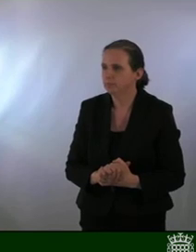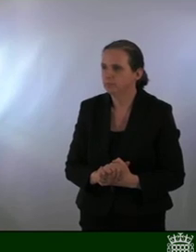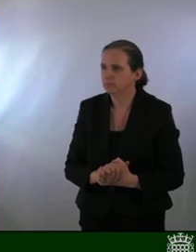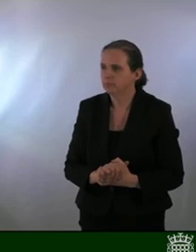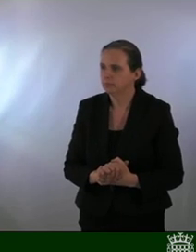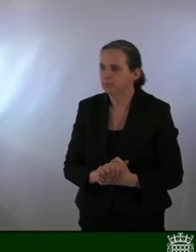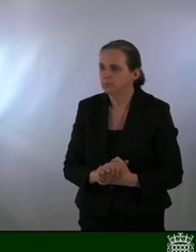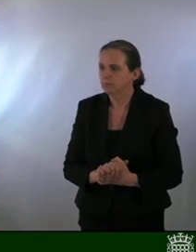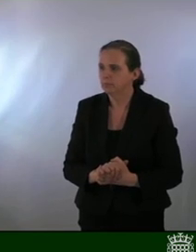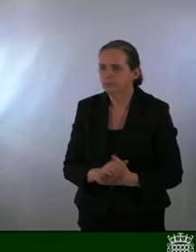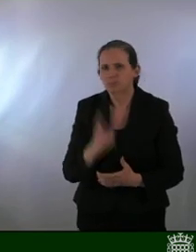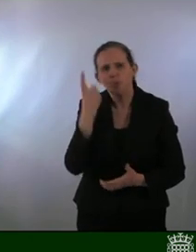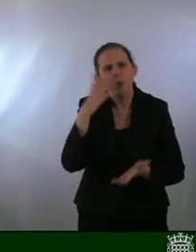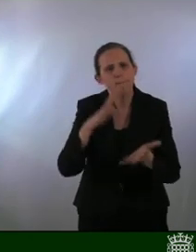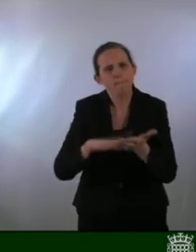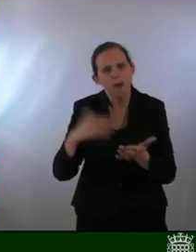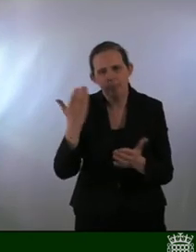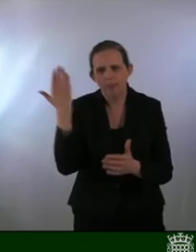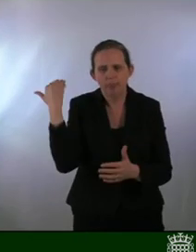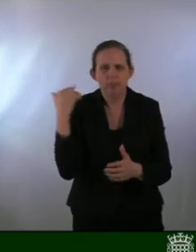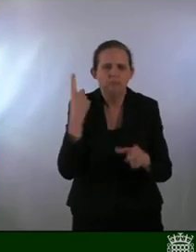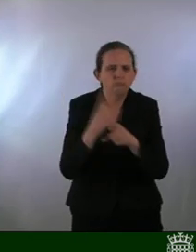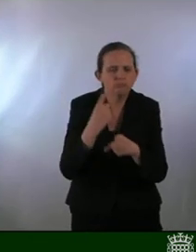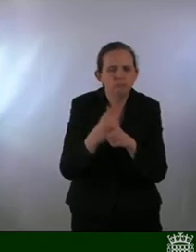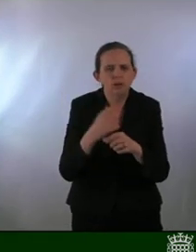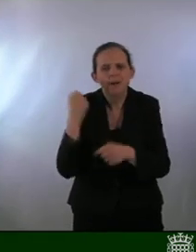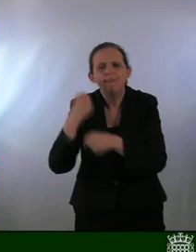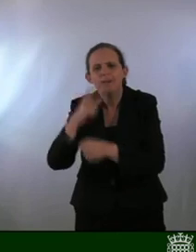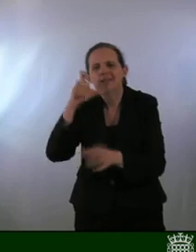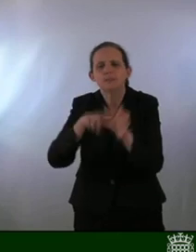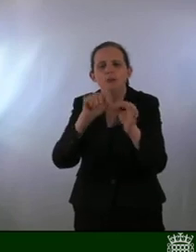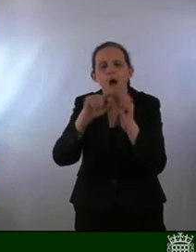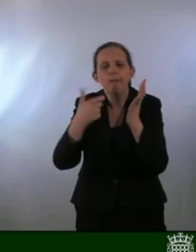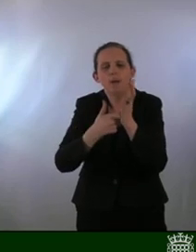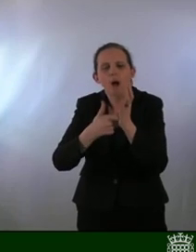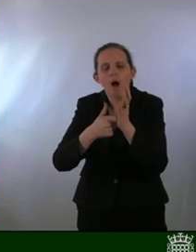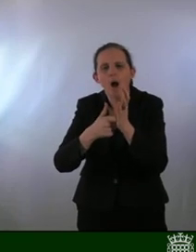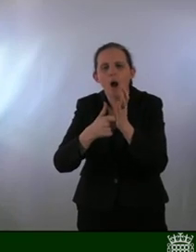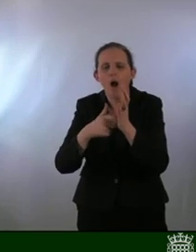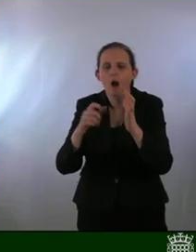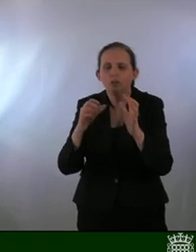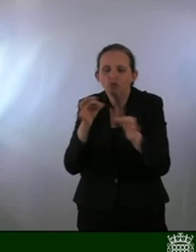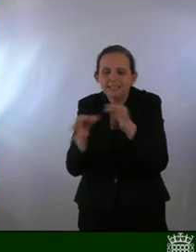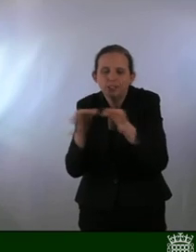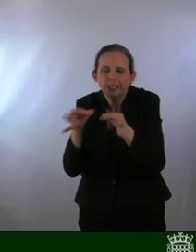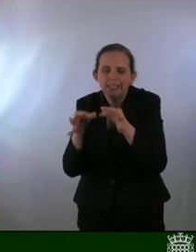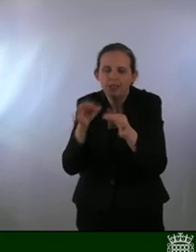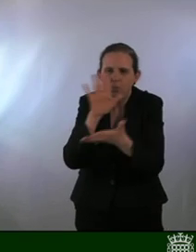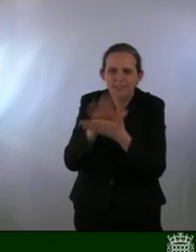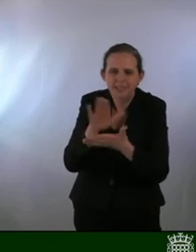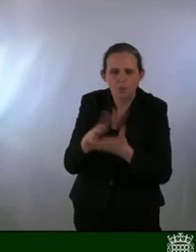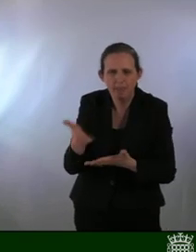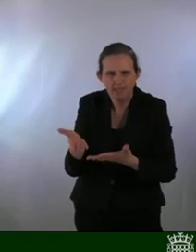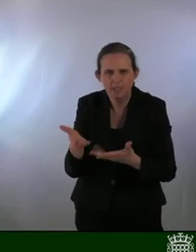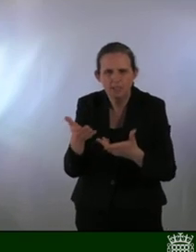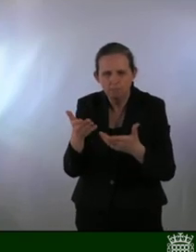government's science-based strategy to dealing with this crisis. I'd like the Secretary of State to provide with me and my constituents